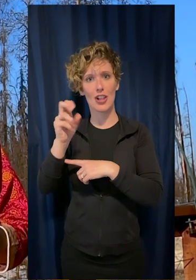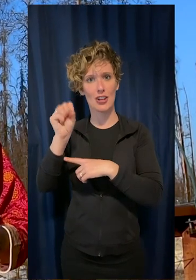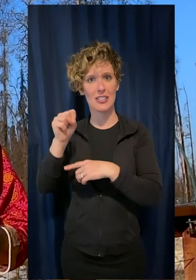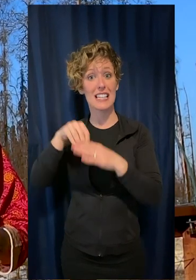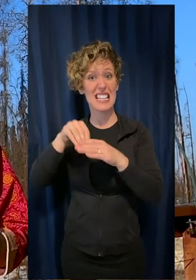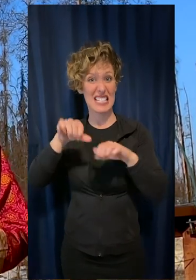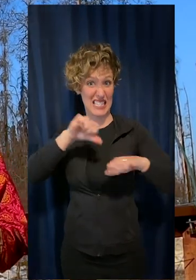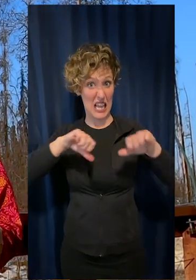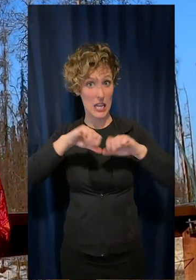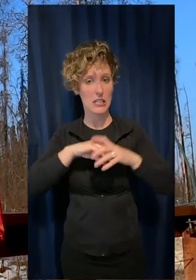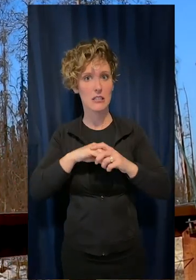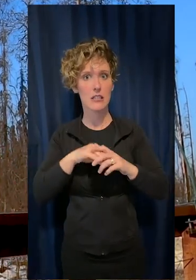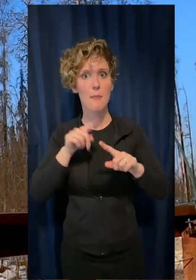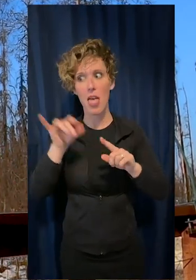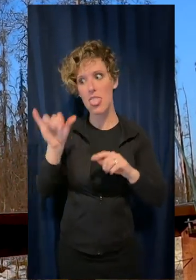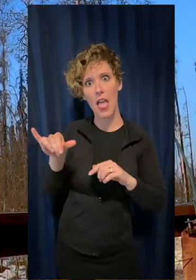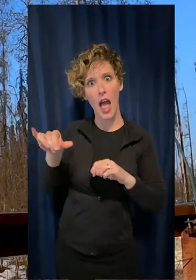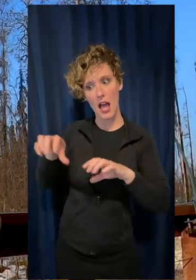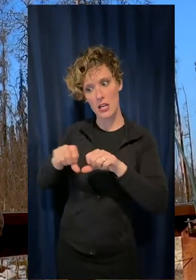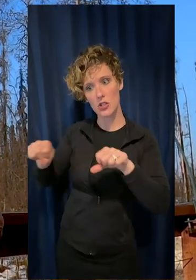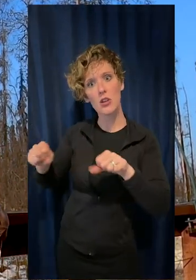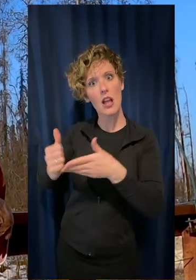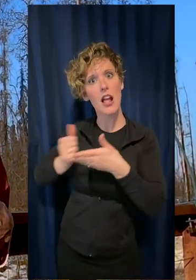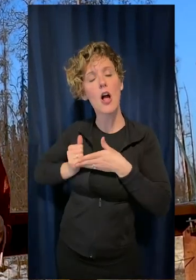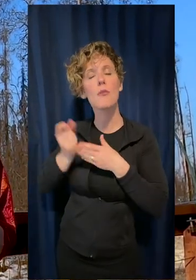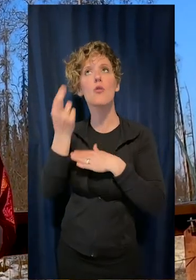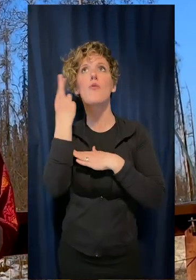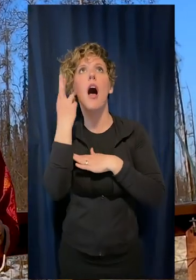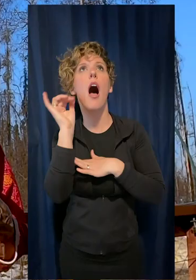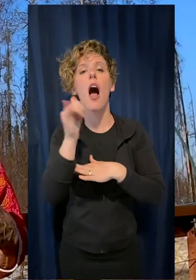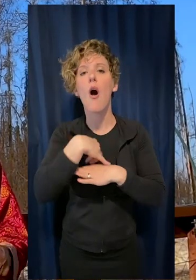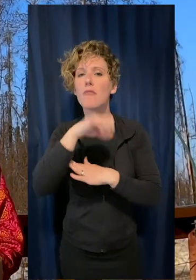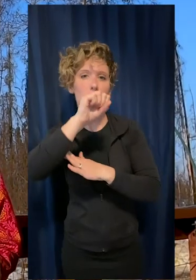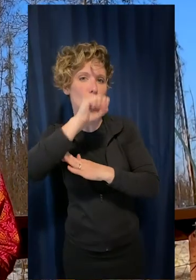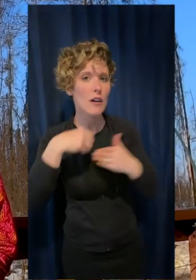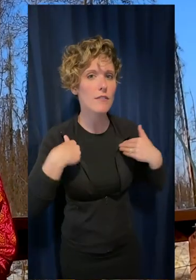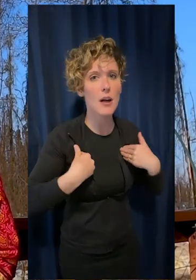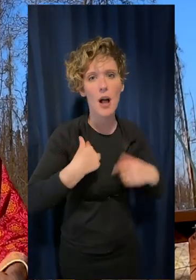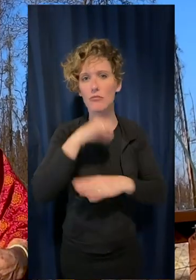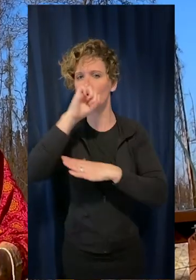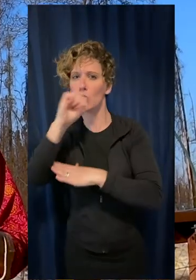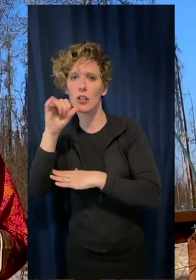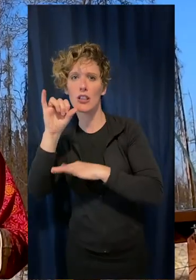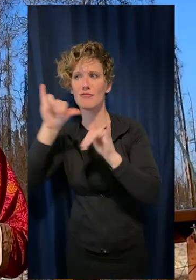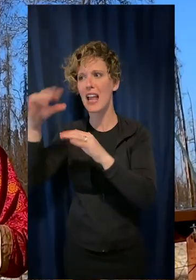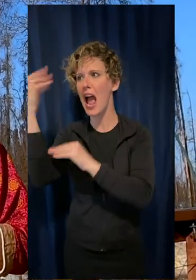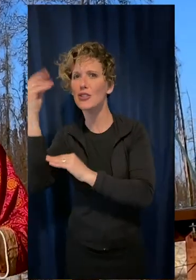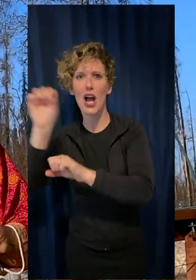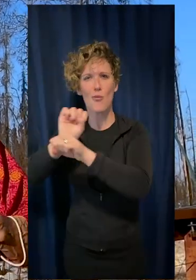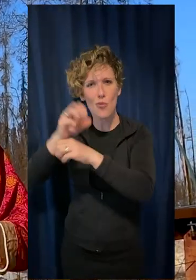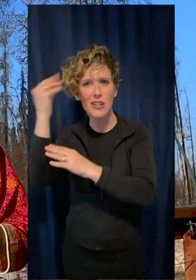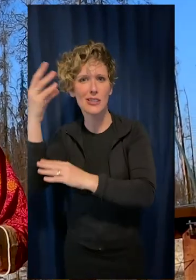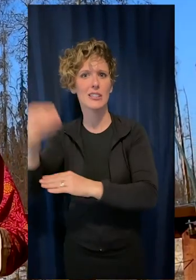out of doors, I was more than ready to take that challenge on. Anytime